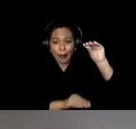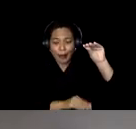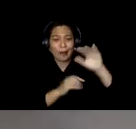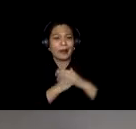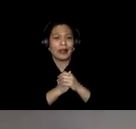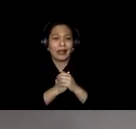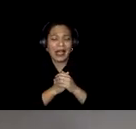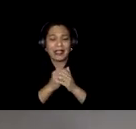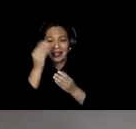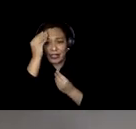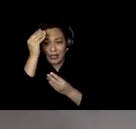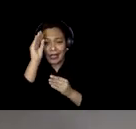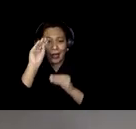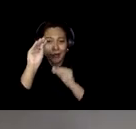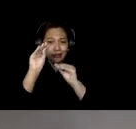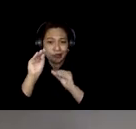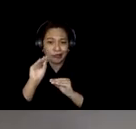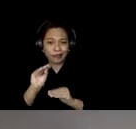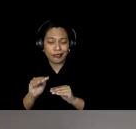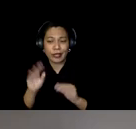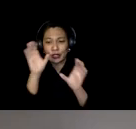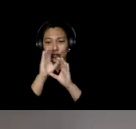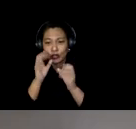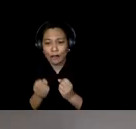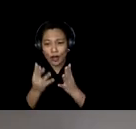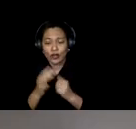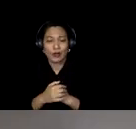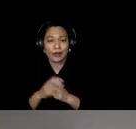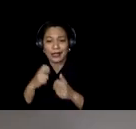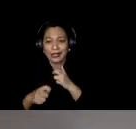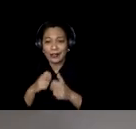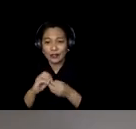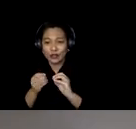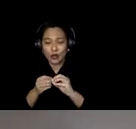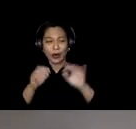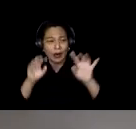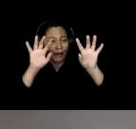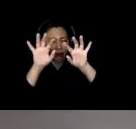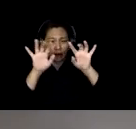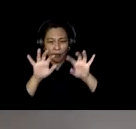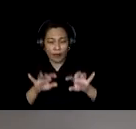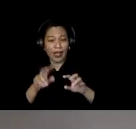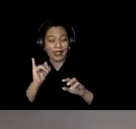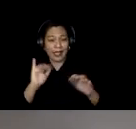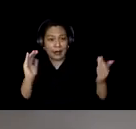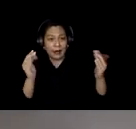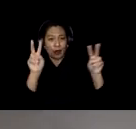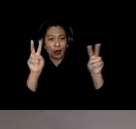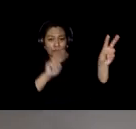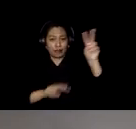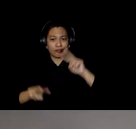the data that you've gathered on them, so the search volume, the difficulty score, and then you can make your decisions based on that, on